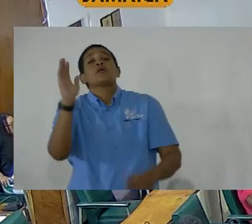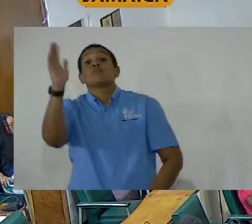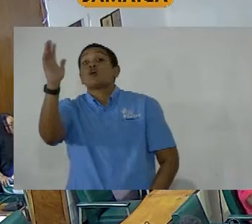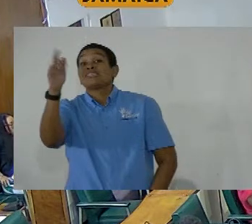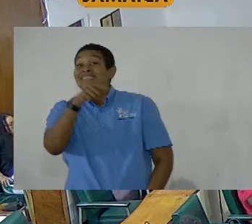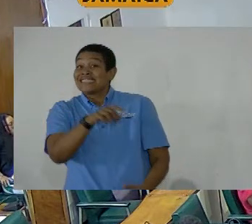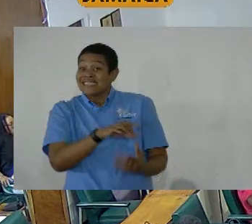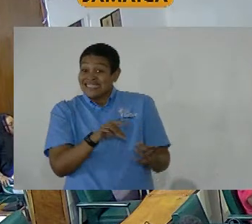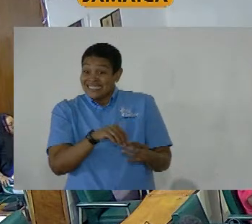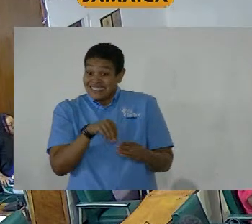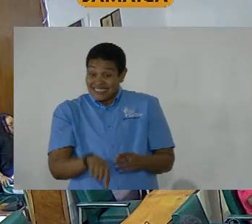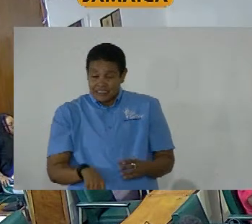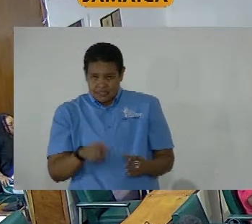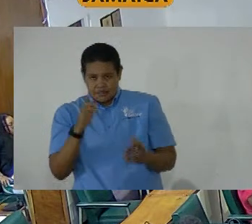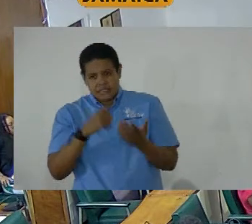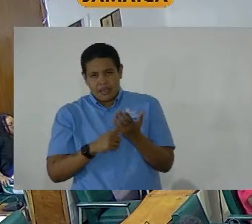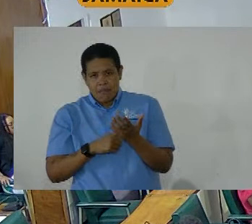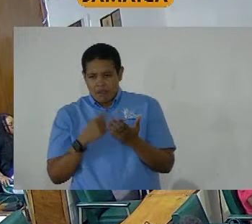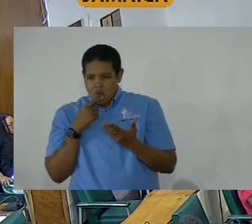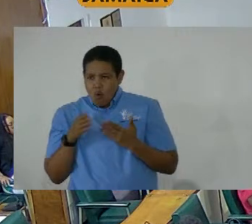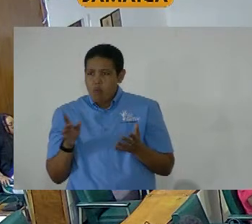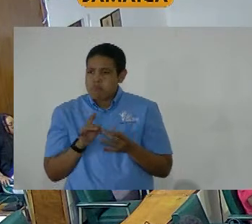presentation in this section of the debate.